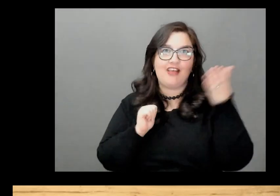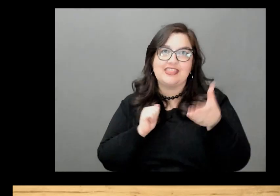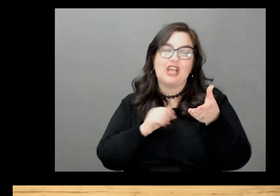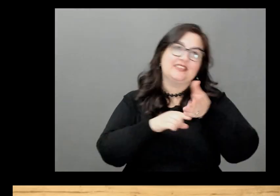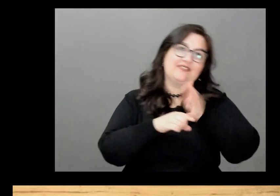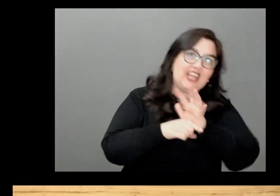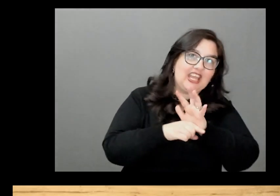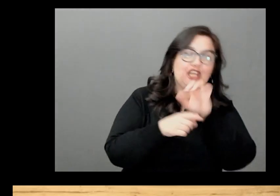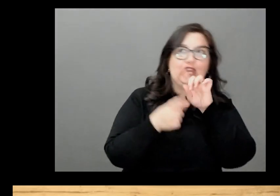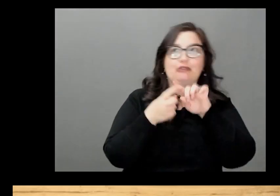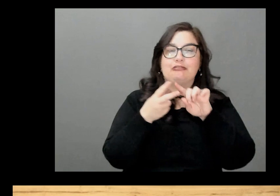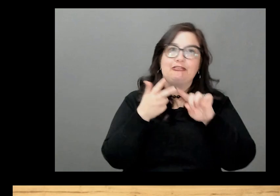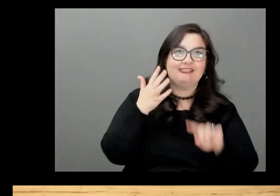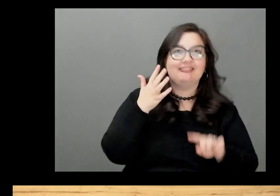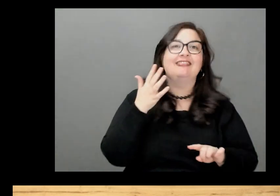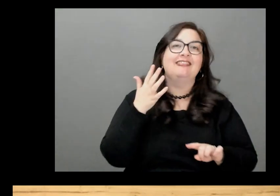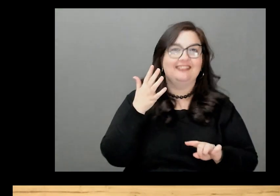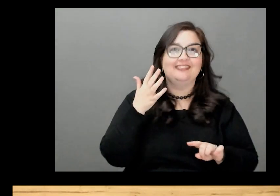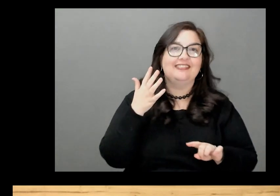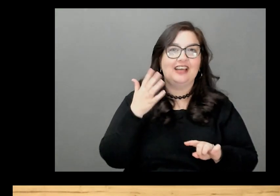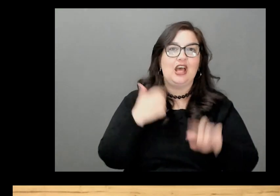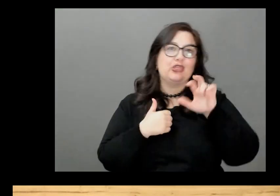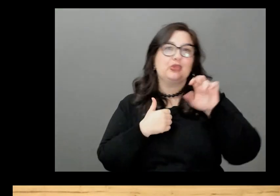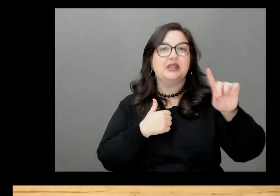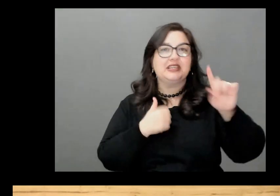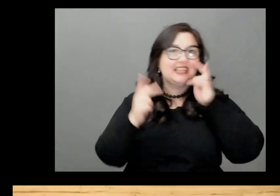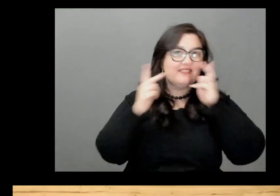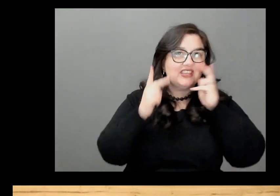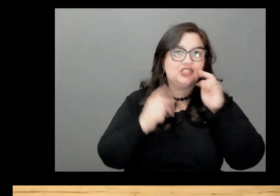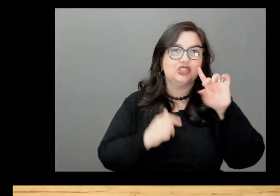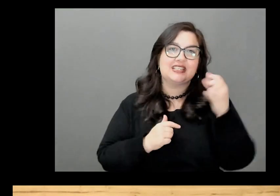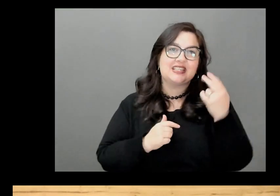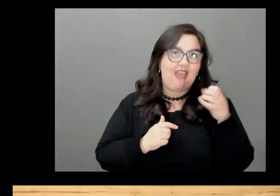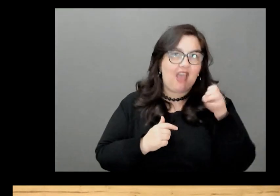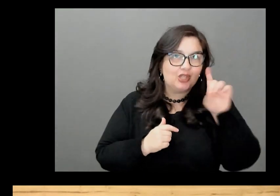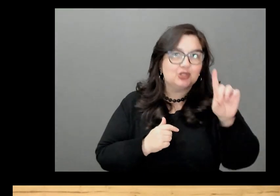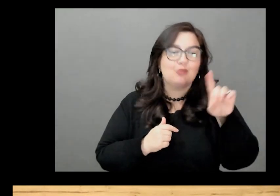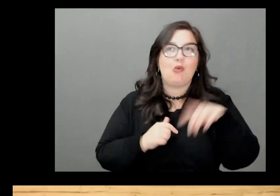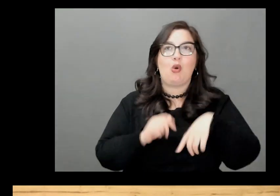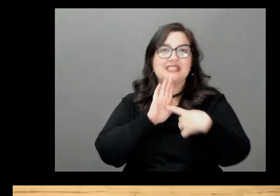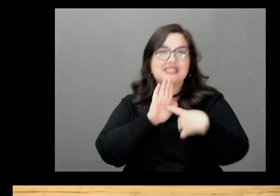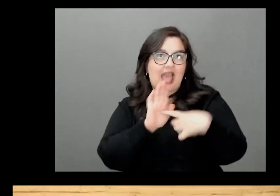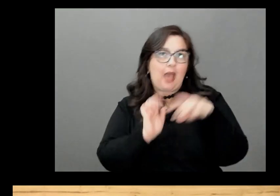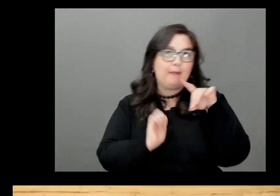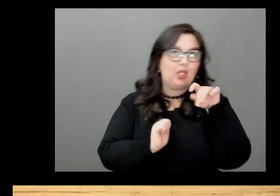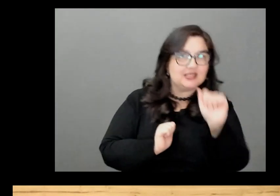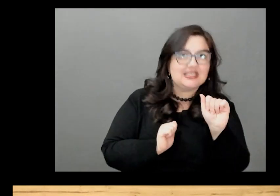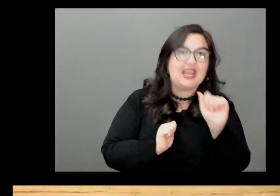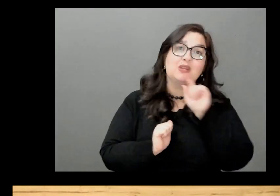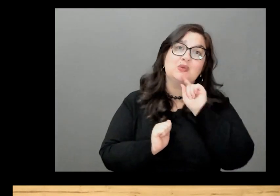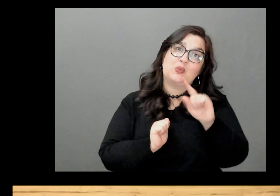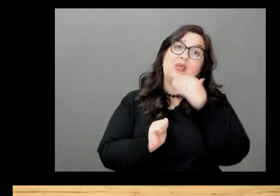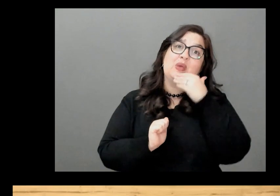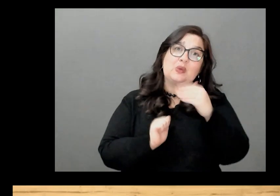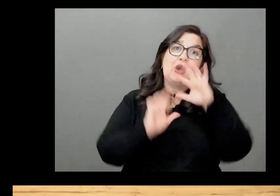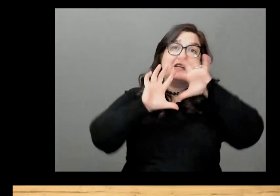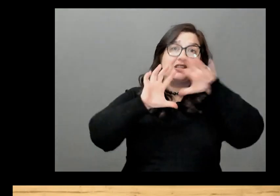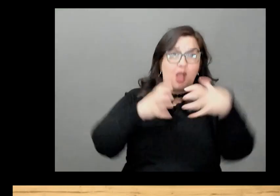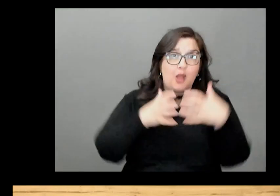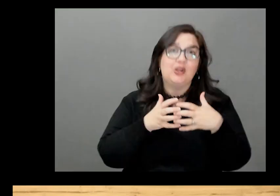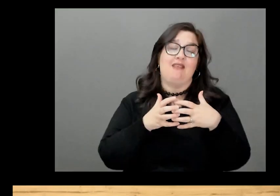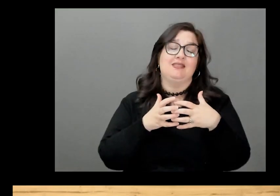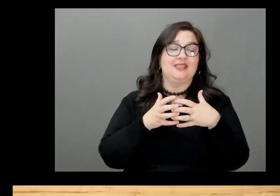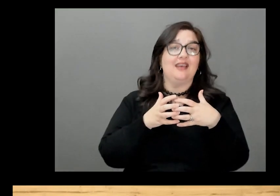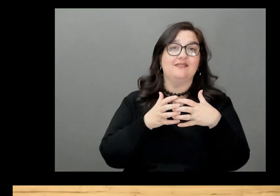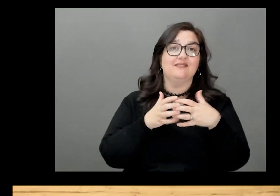there's 3D visualization, dashboards, sample data. So it's a very good comprehensive example, and